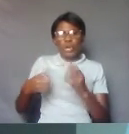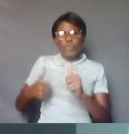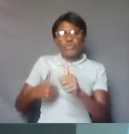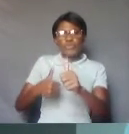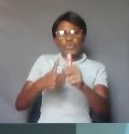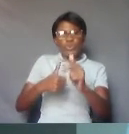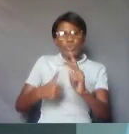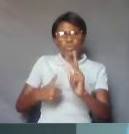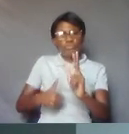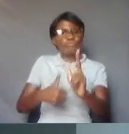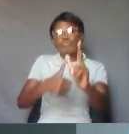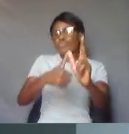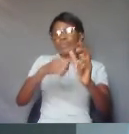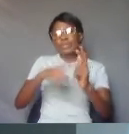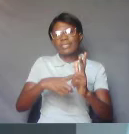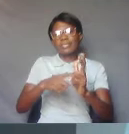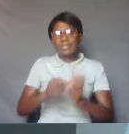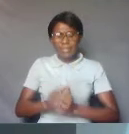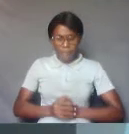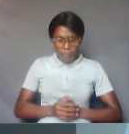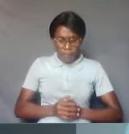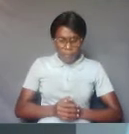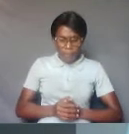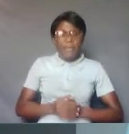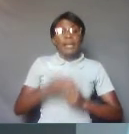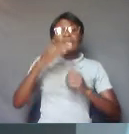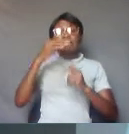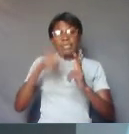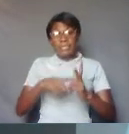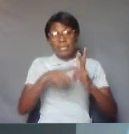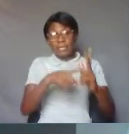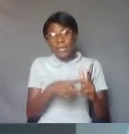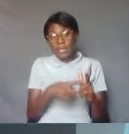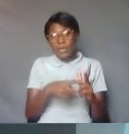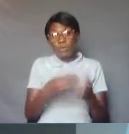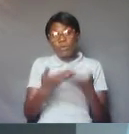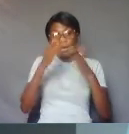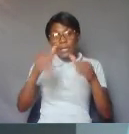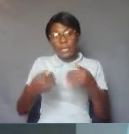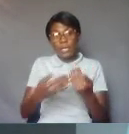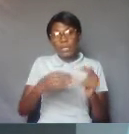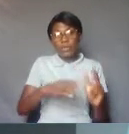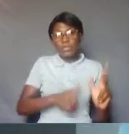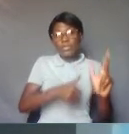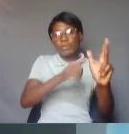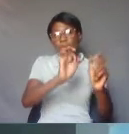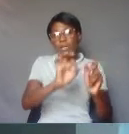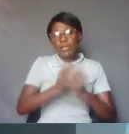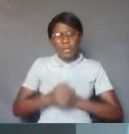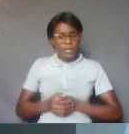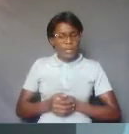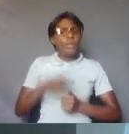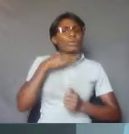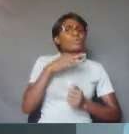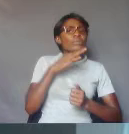the road to Emmaus, and Jesus walks unknown beside them. And the story